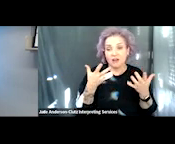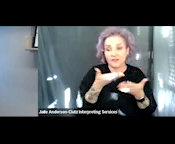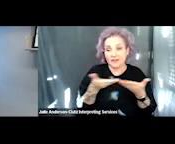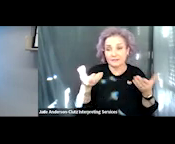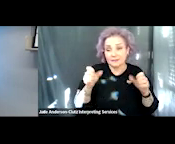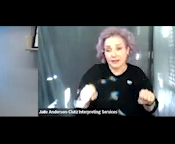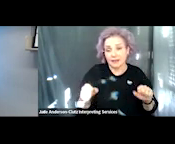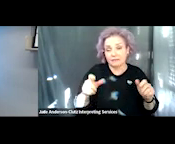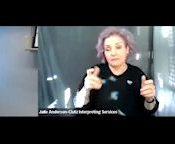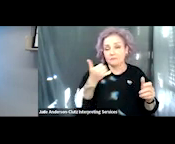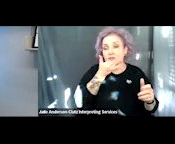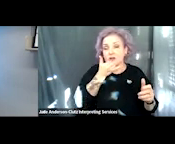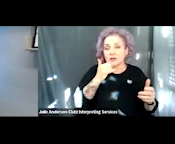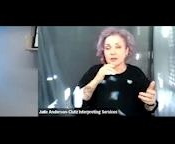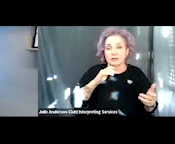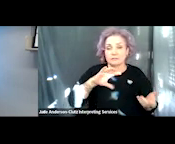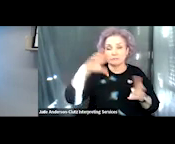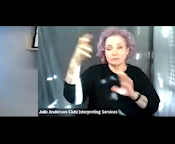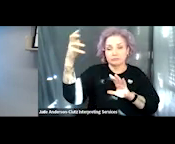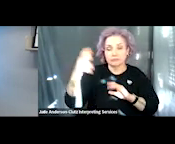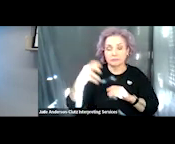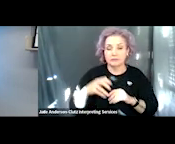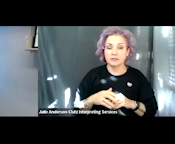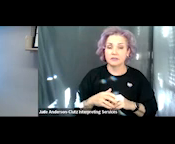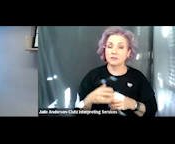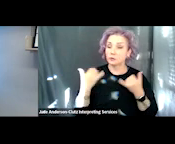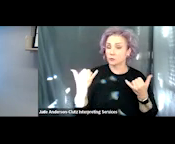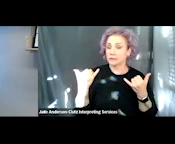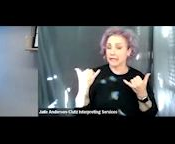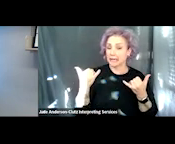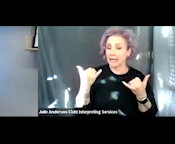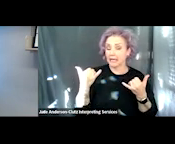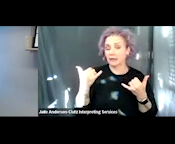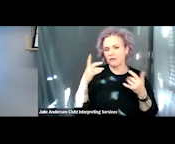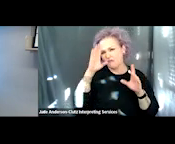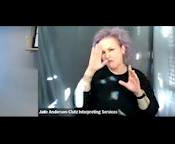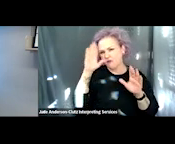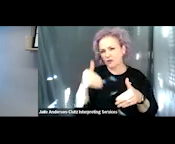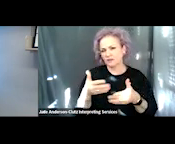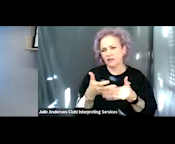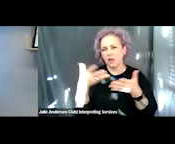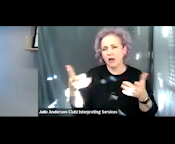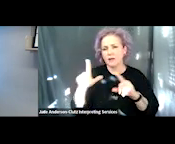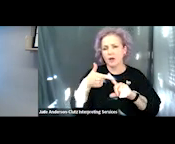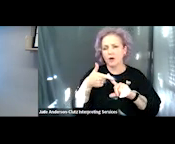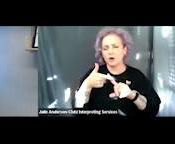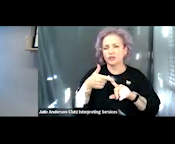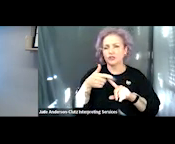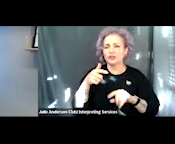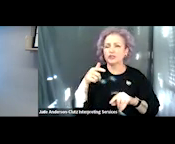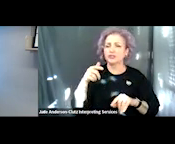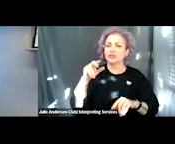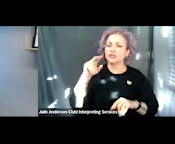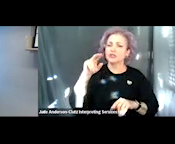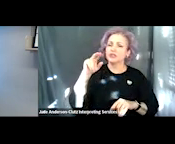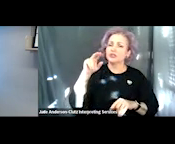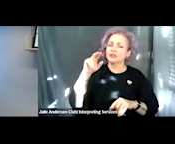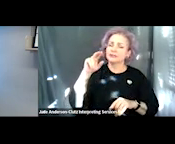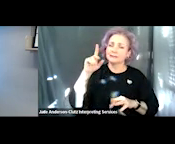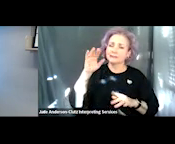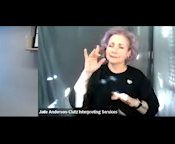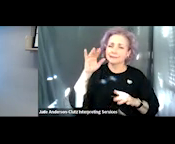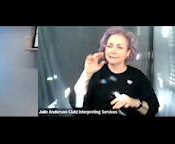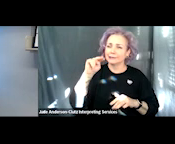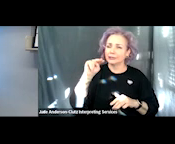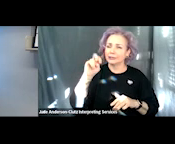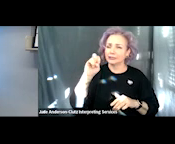away is that today I'm going to focus a lot about the nervous system and about the brain specifically and sort of how that plays, how that gets affected.